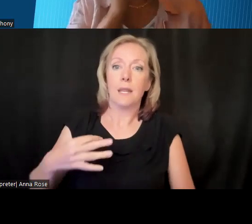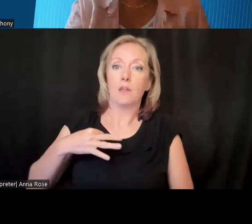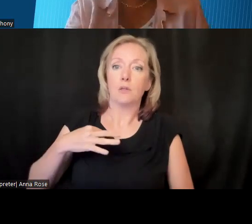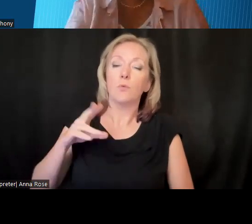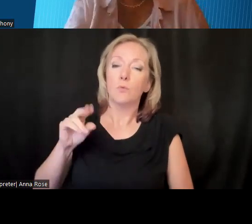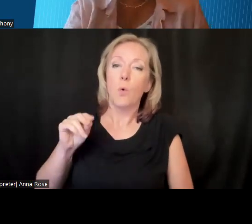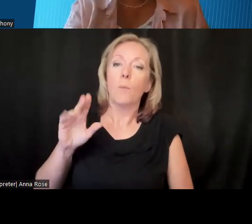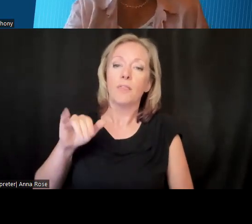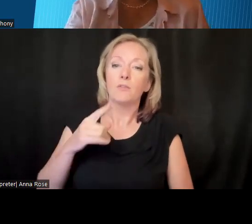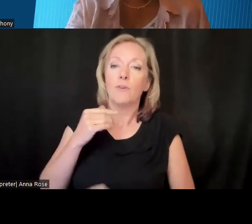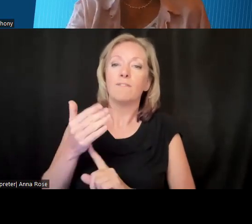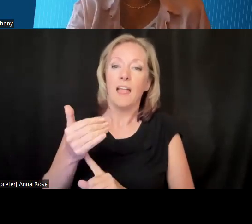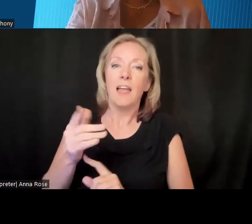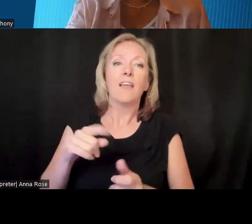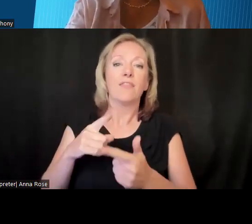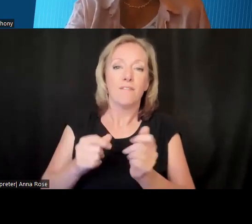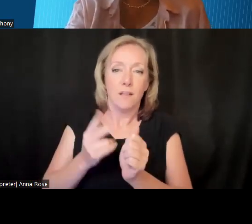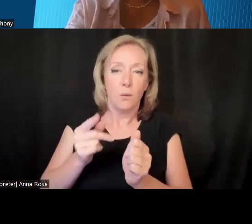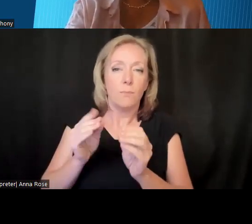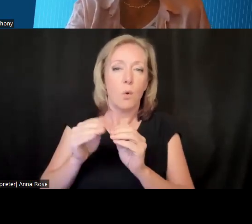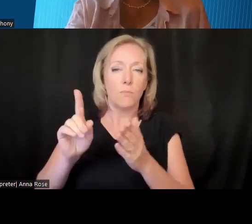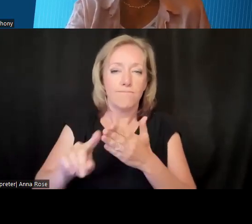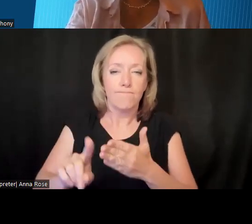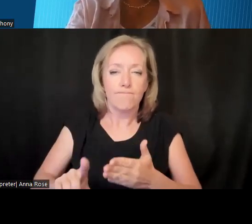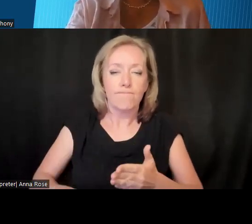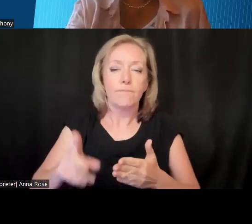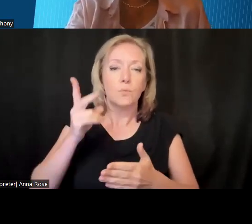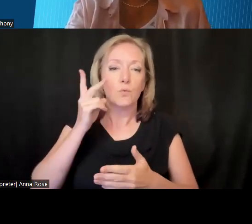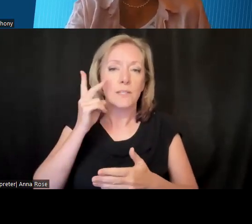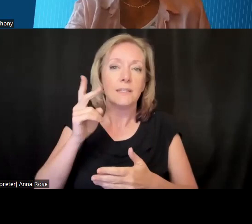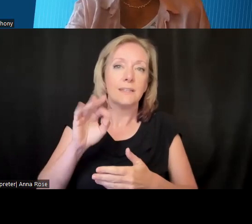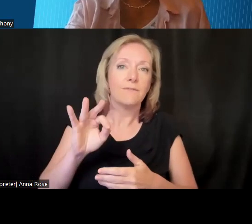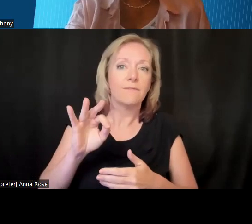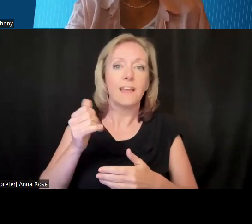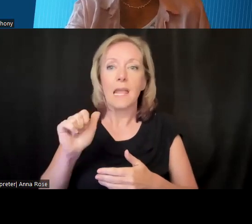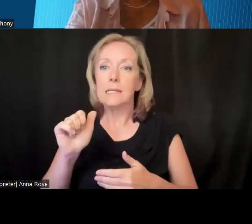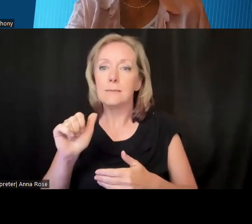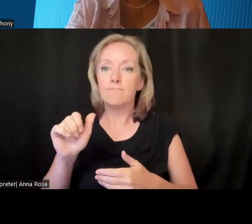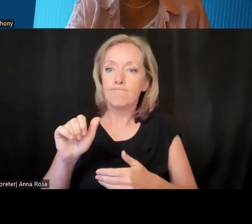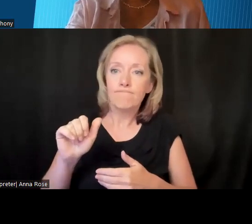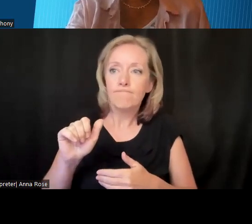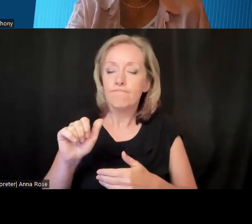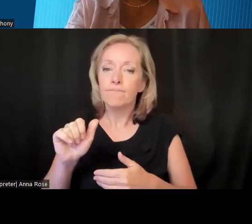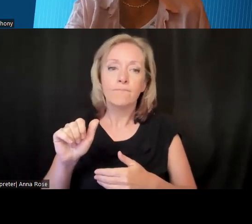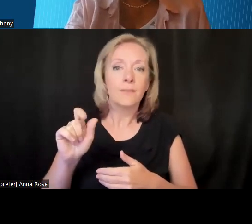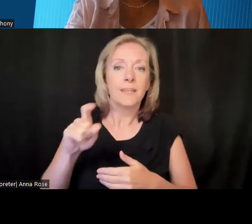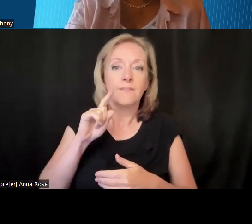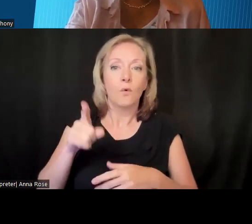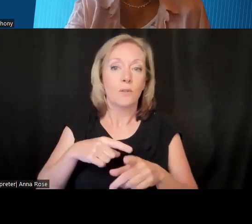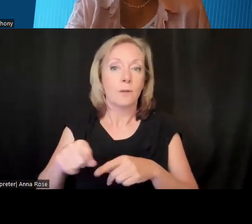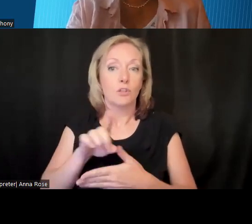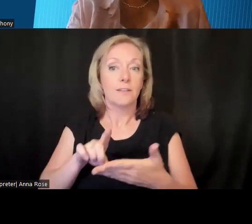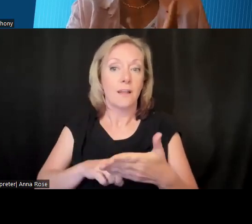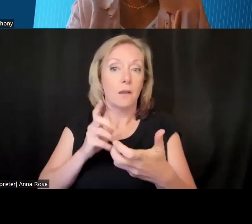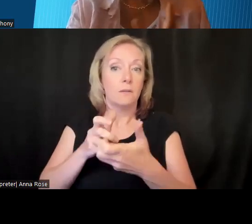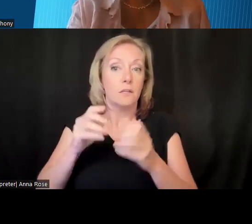it's the red flag that then we check for whether or not we're seeing a need for specially designed instruction. So bottom